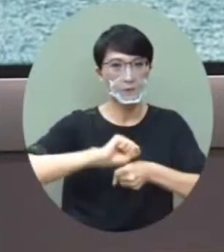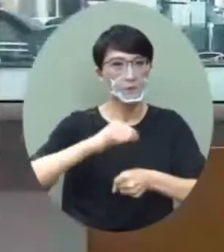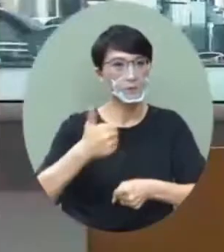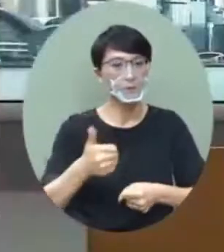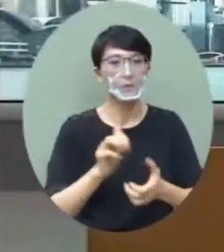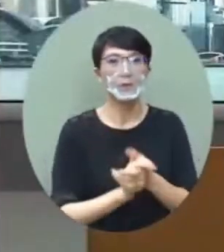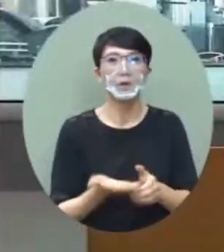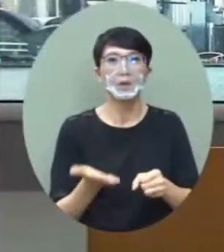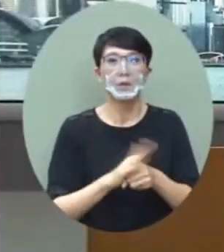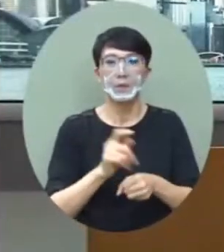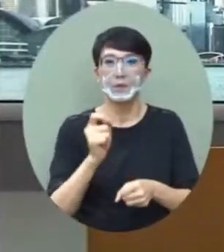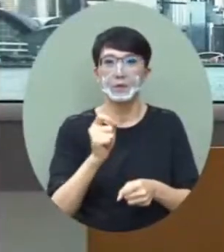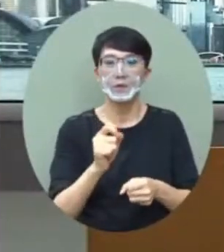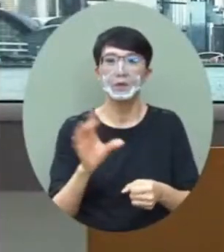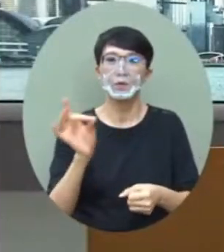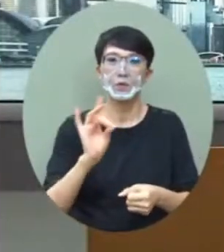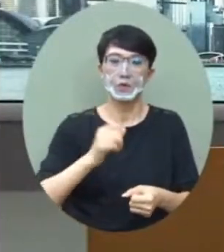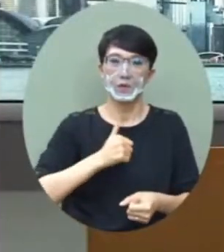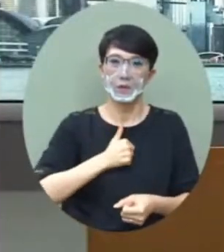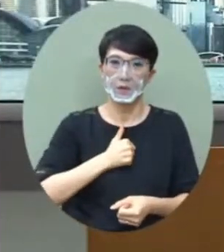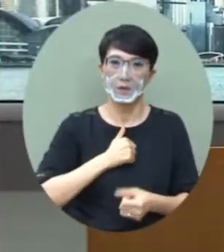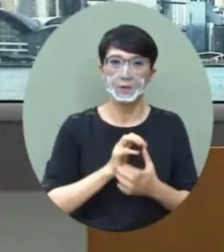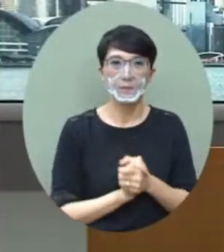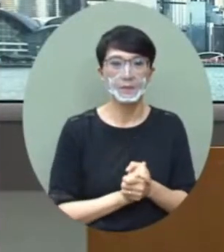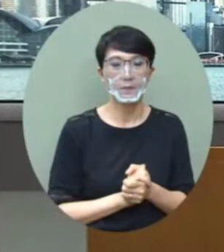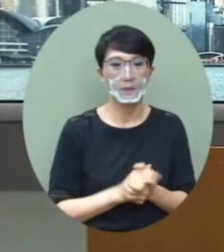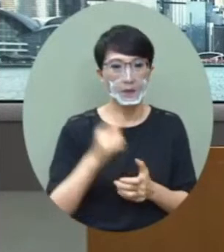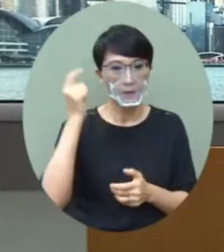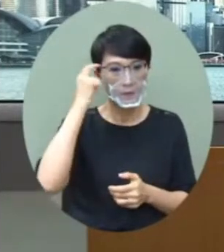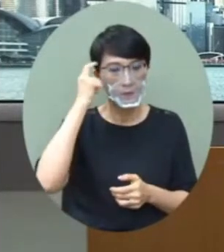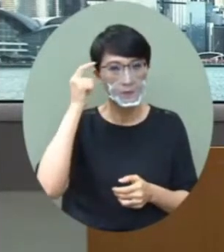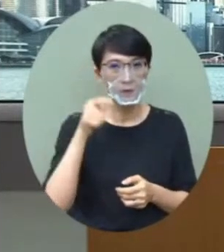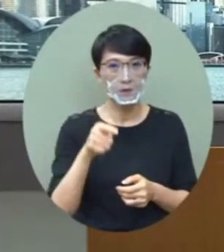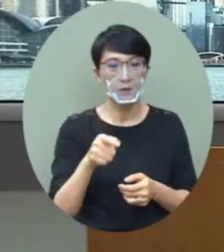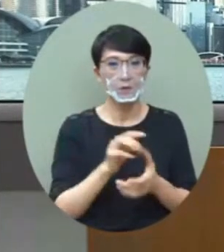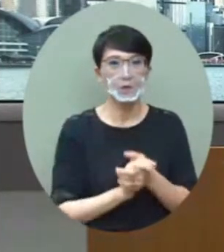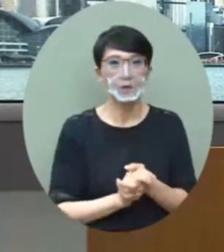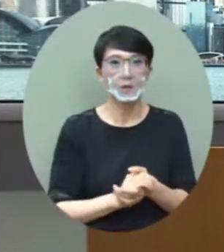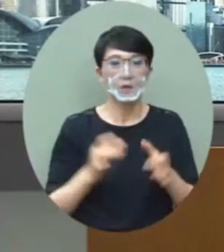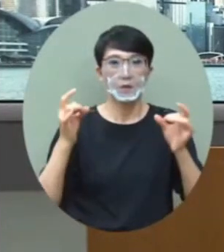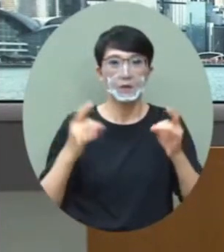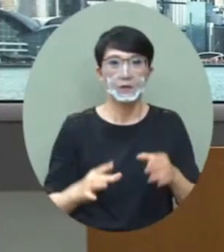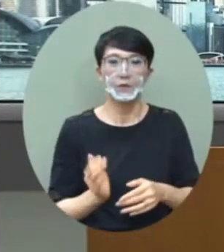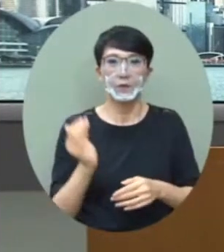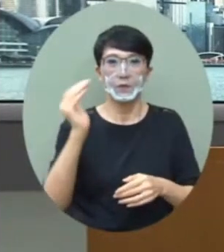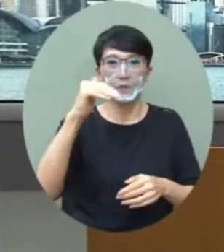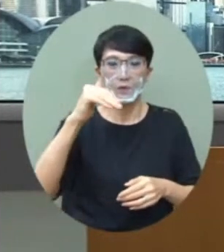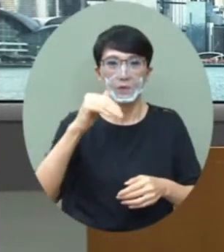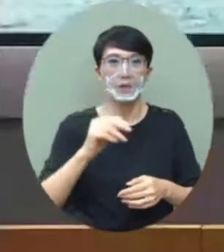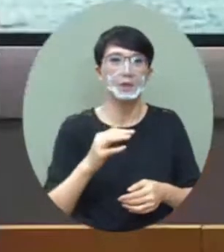we are doing our best to smooth out the process.